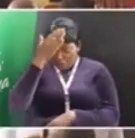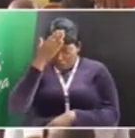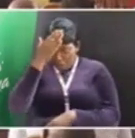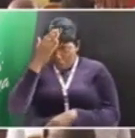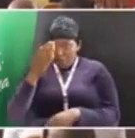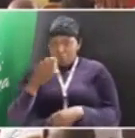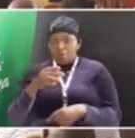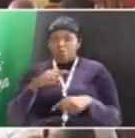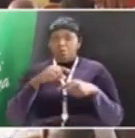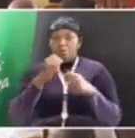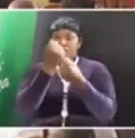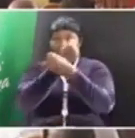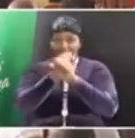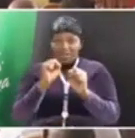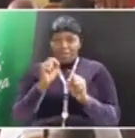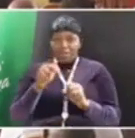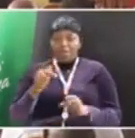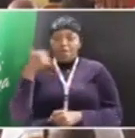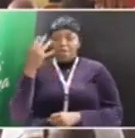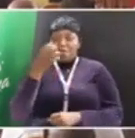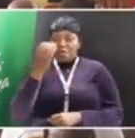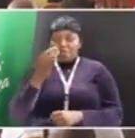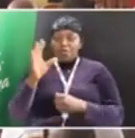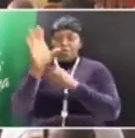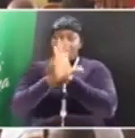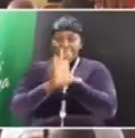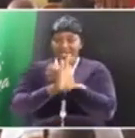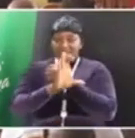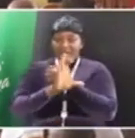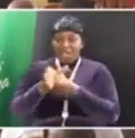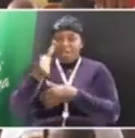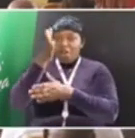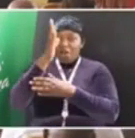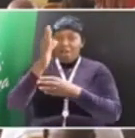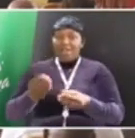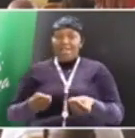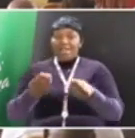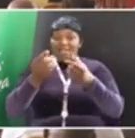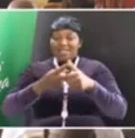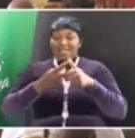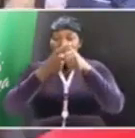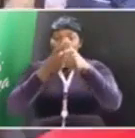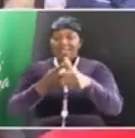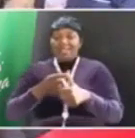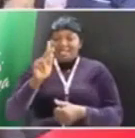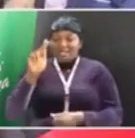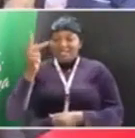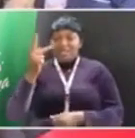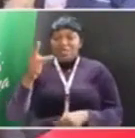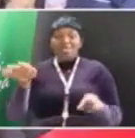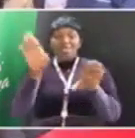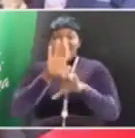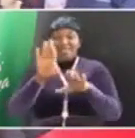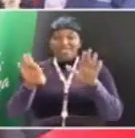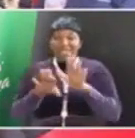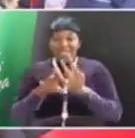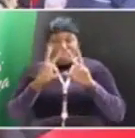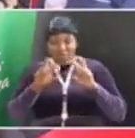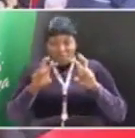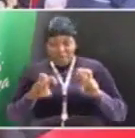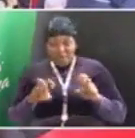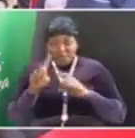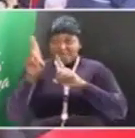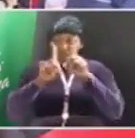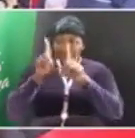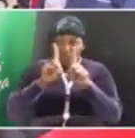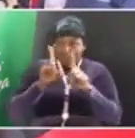You lead a beautiful country. God has gifted us as Kenyans with everything you'd look for in a tourism